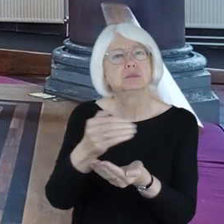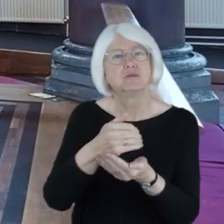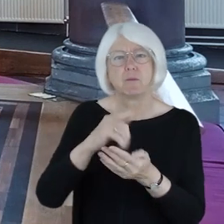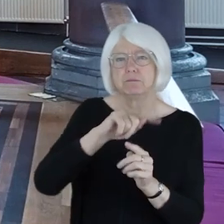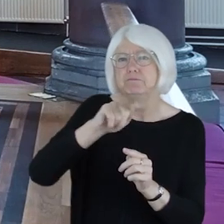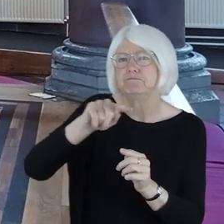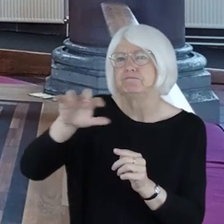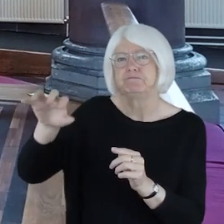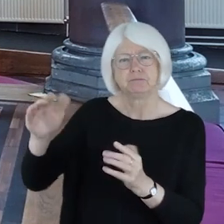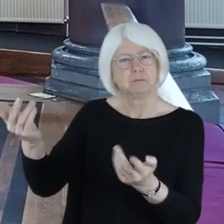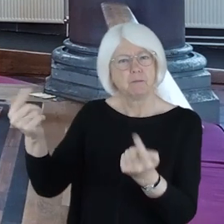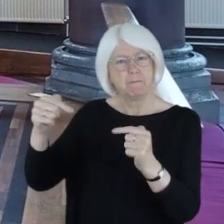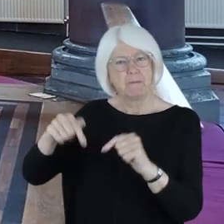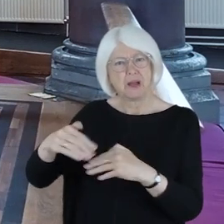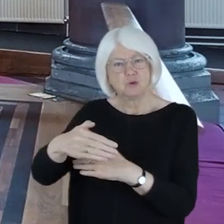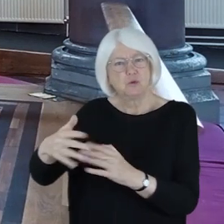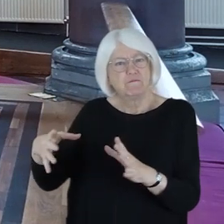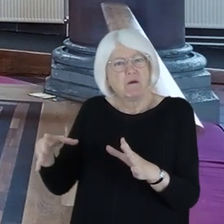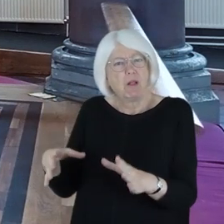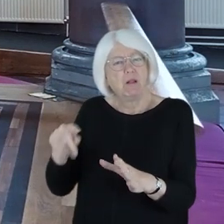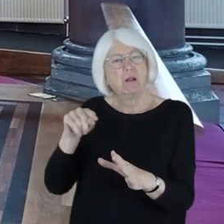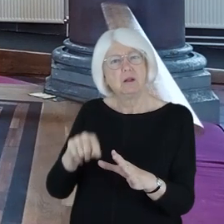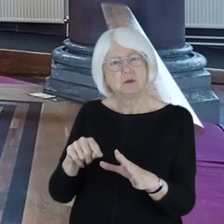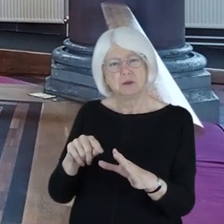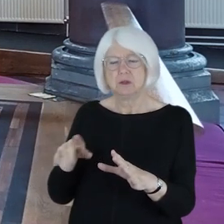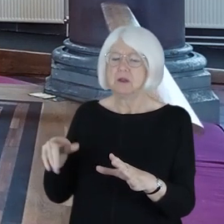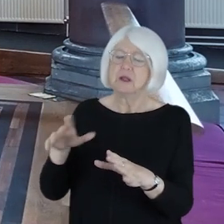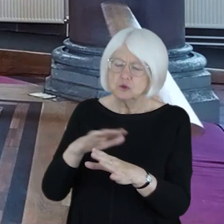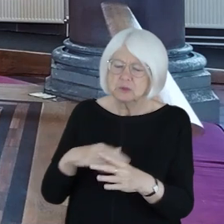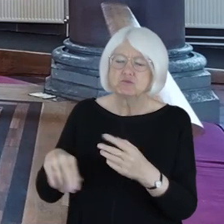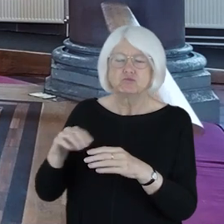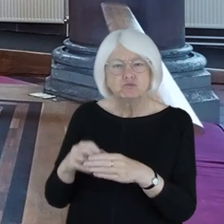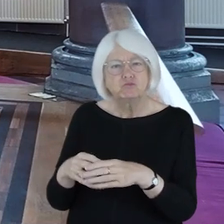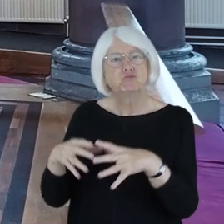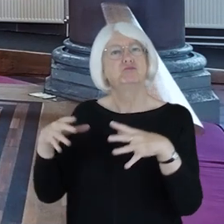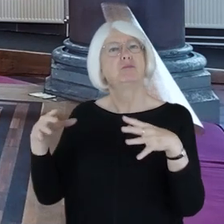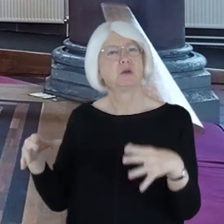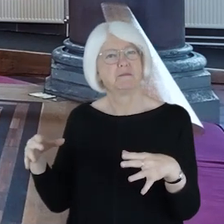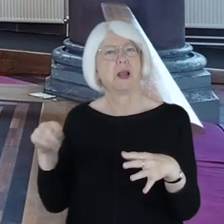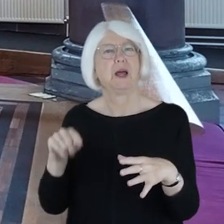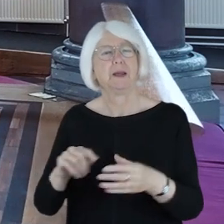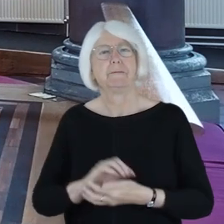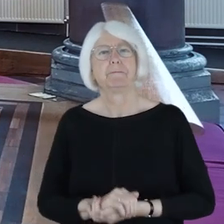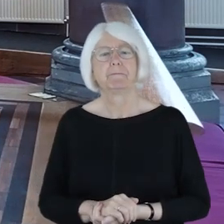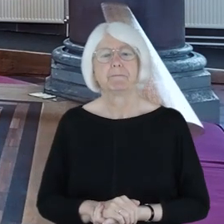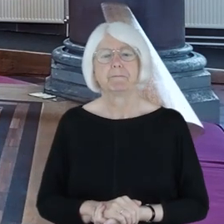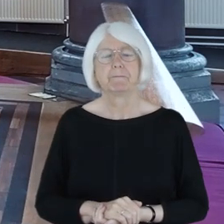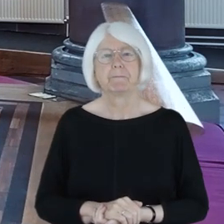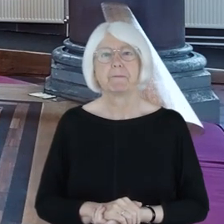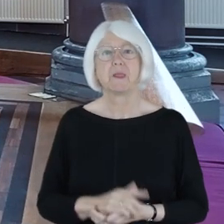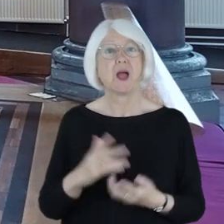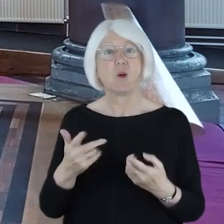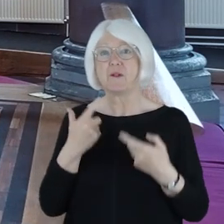bring them back to their fold, and they shall be fruitful and multiply. I will raise